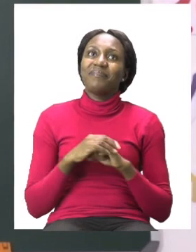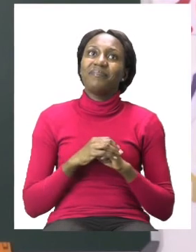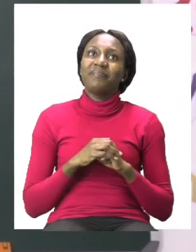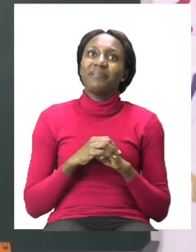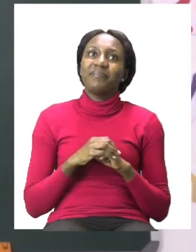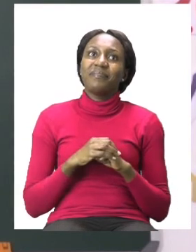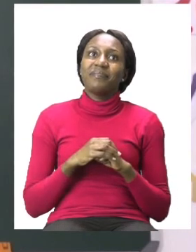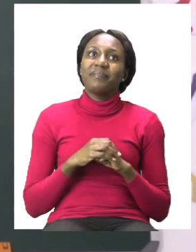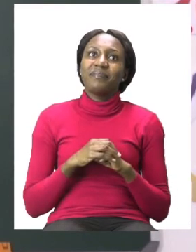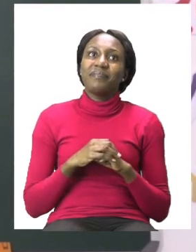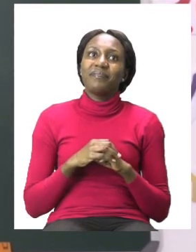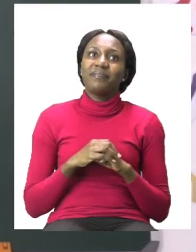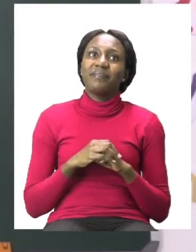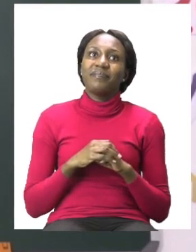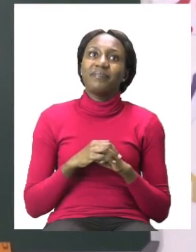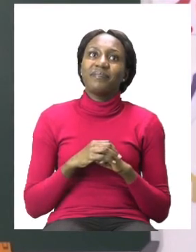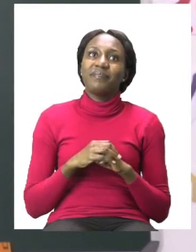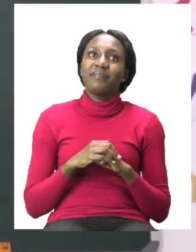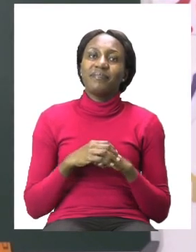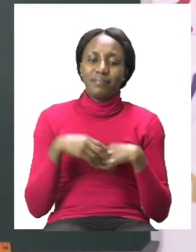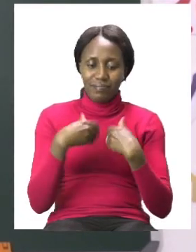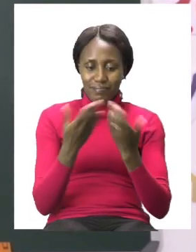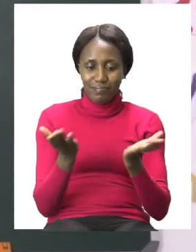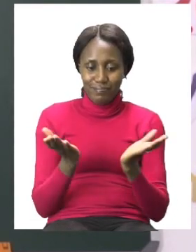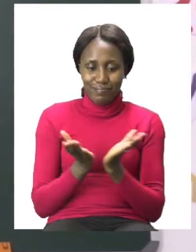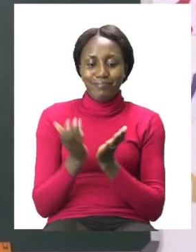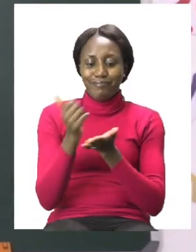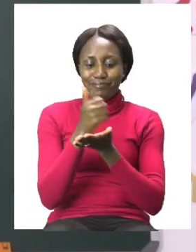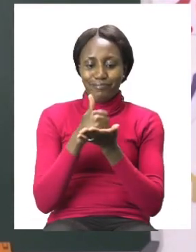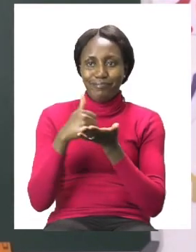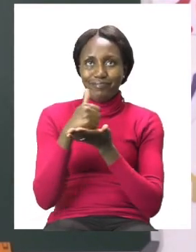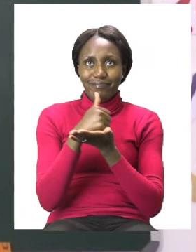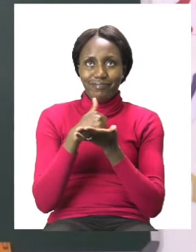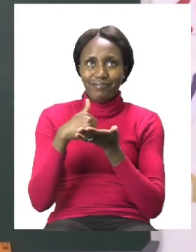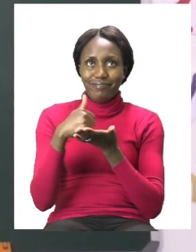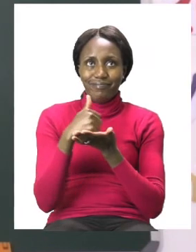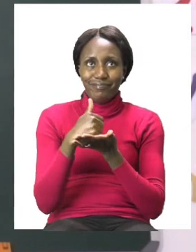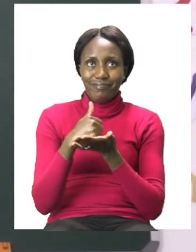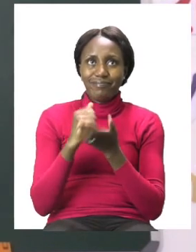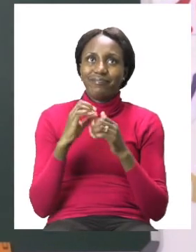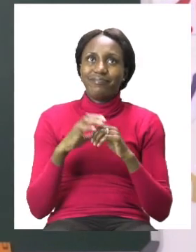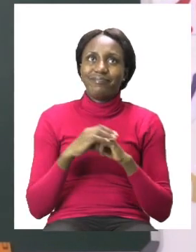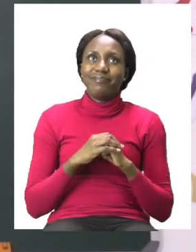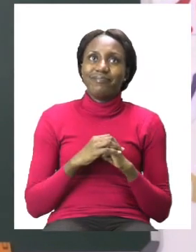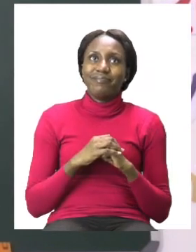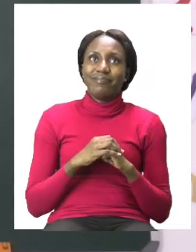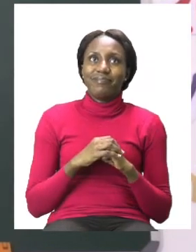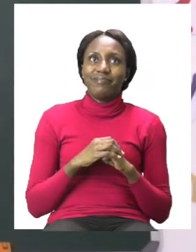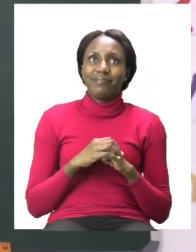pretending. And last but not least, if you have some dishes that are not glass, you can